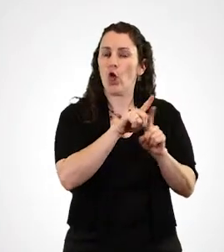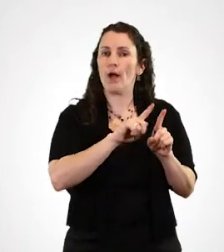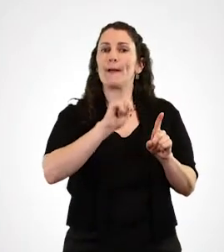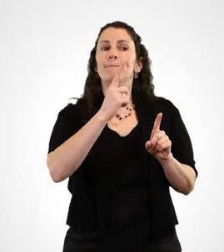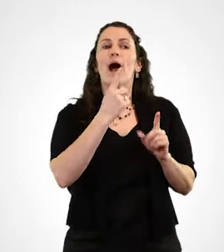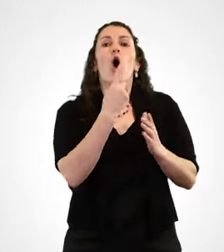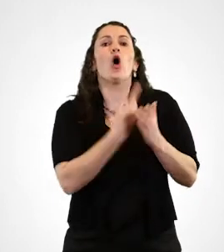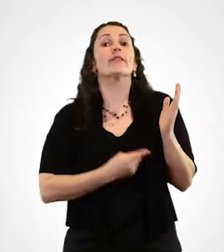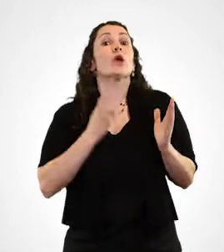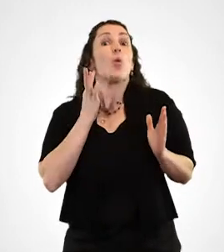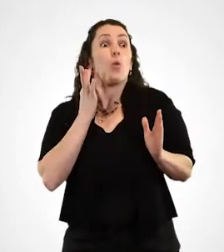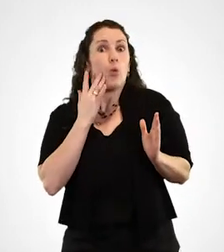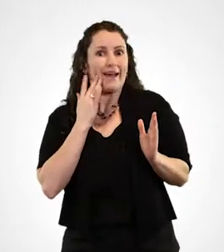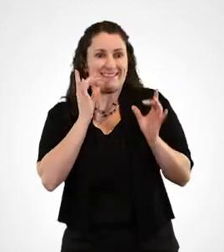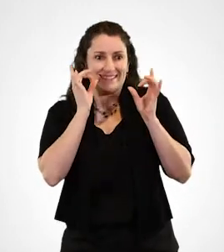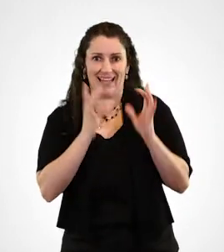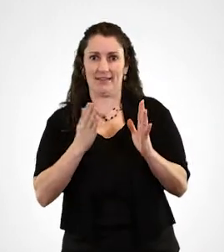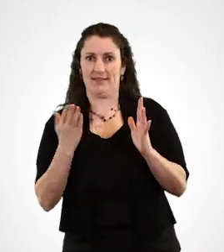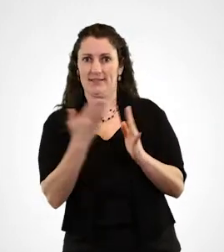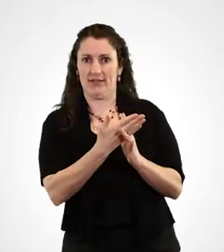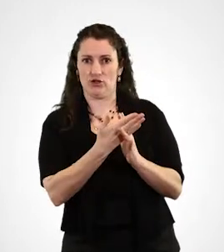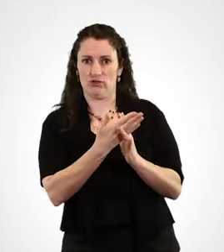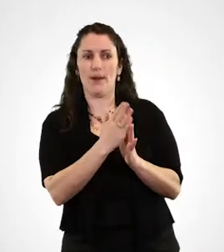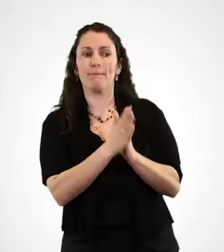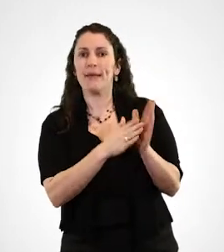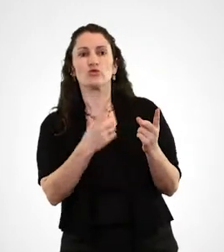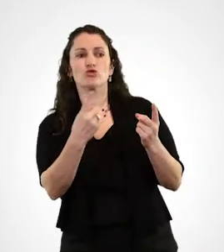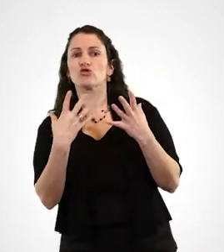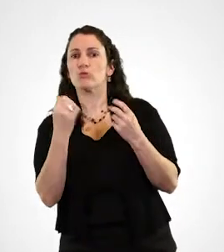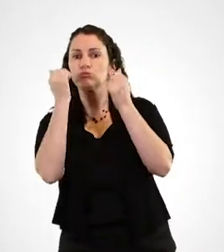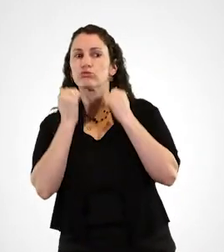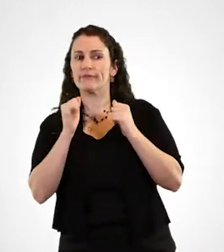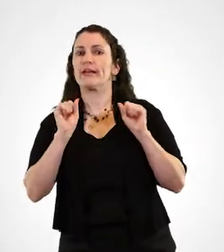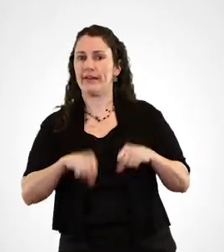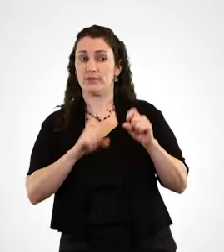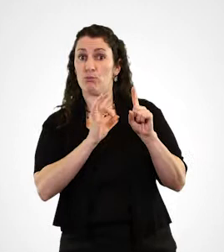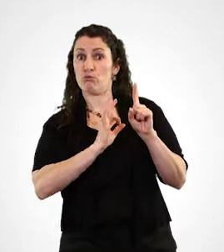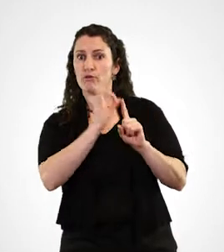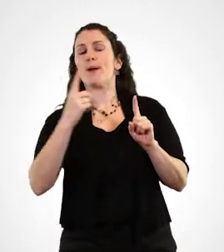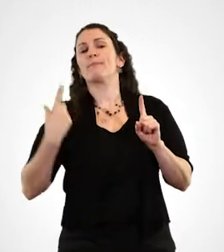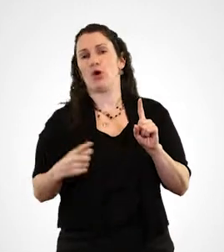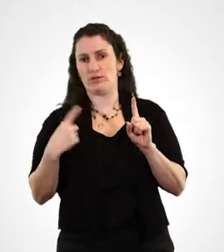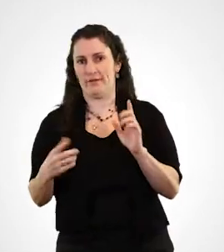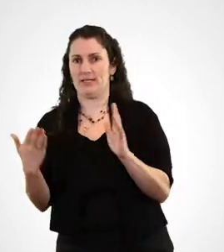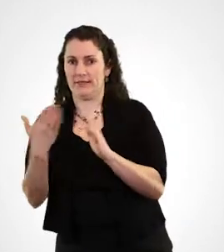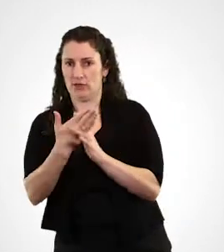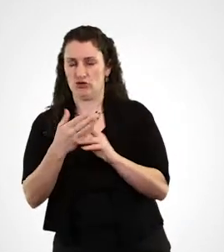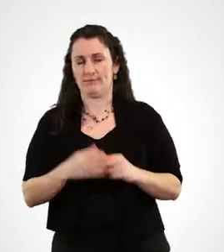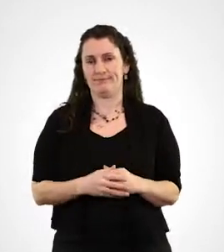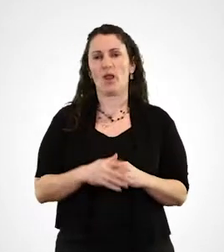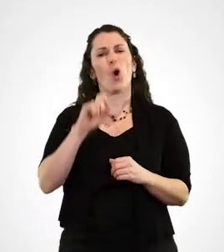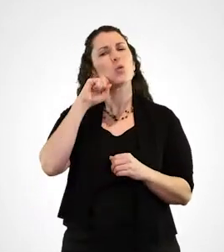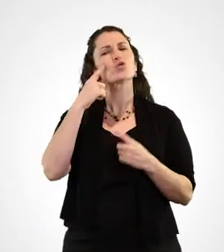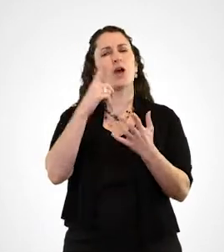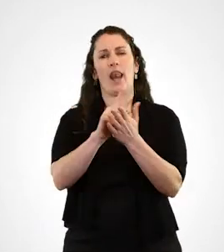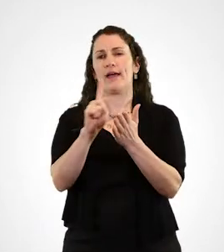that is how we know that it's the intervention that results in vocabulary learning. And I'll point that out across the graphs.